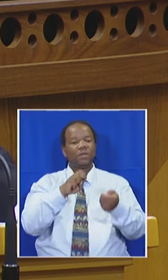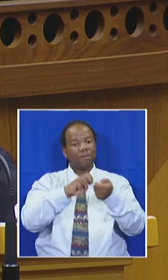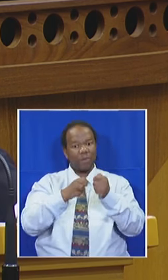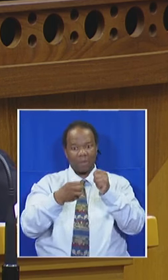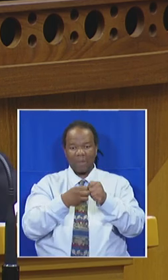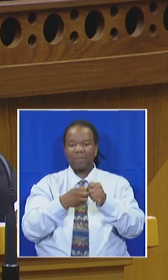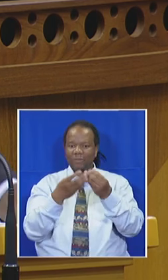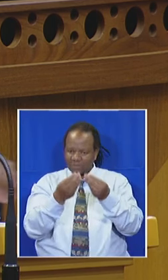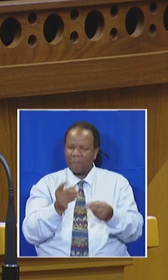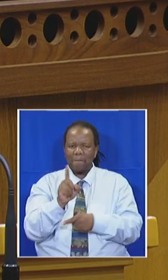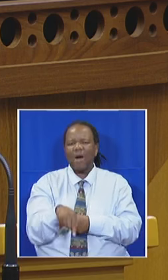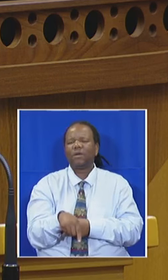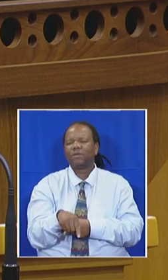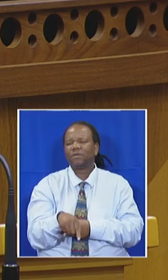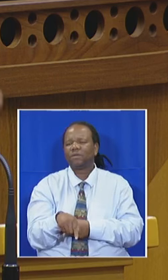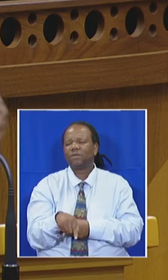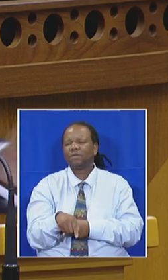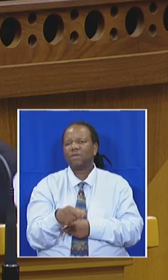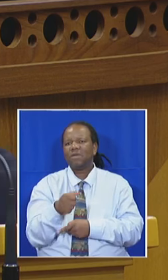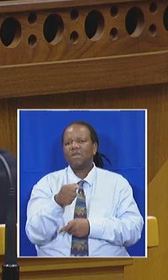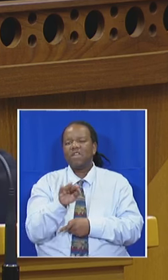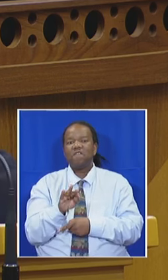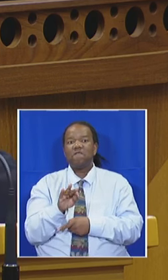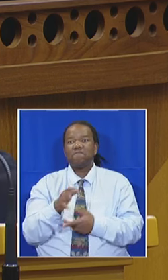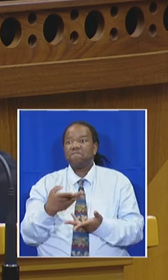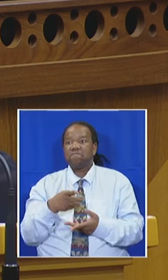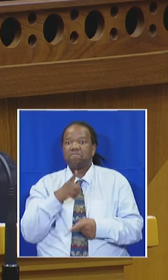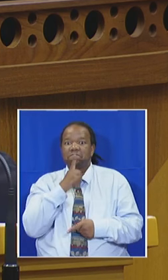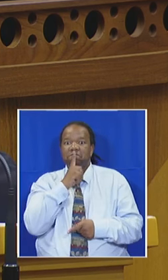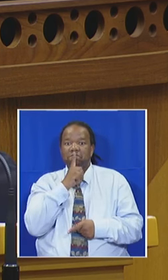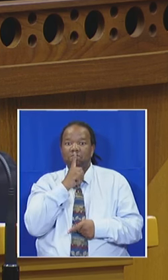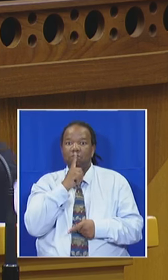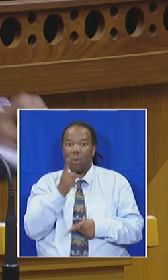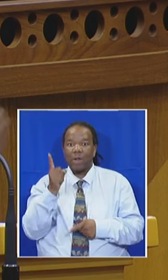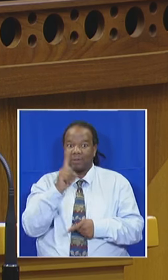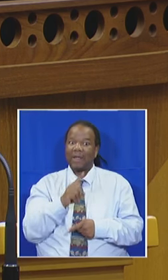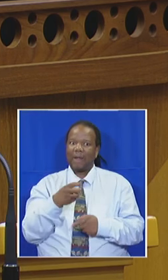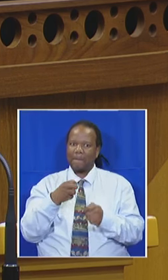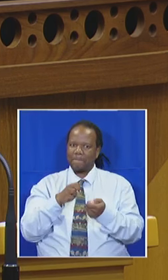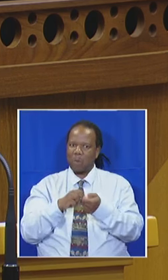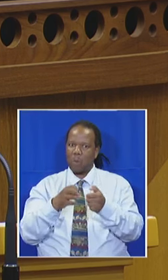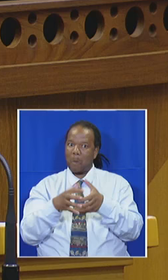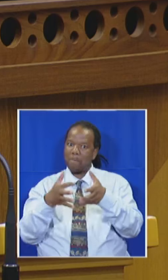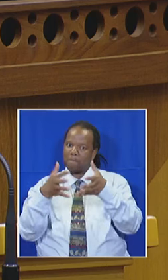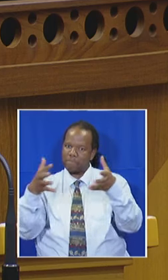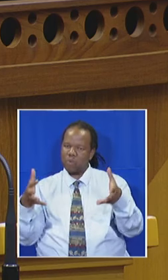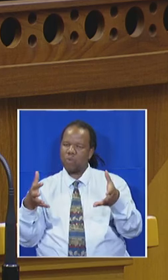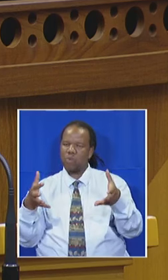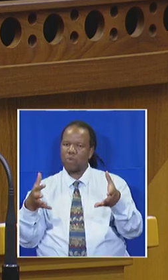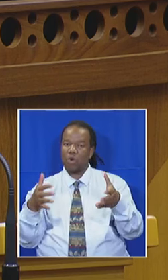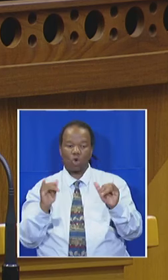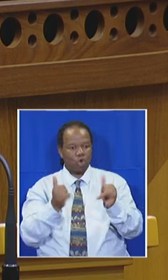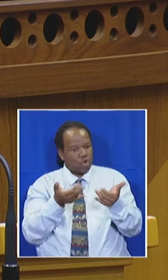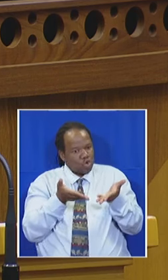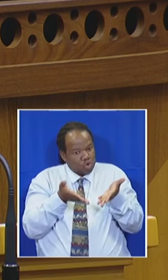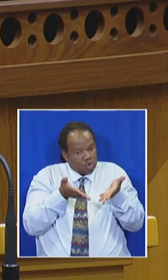it. Because if we don't, it could explode one day. The responsible leadership today must